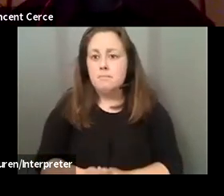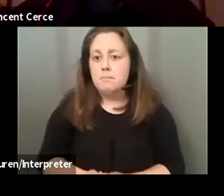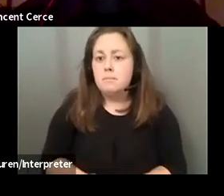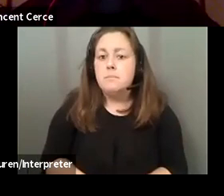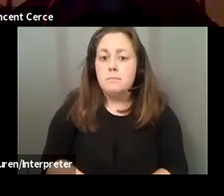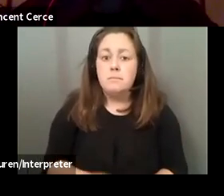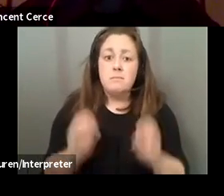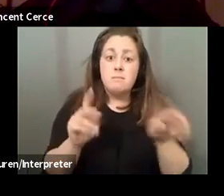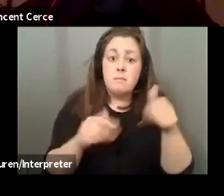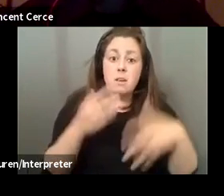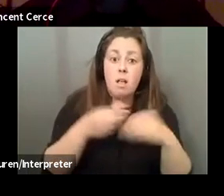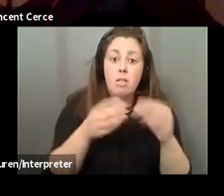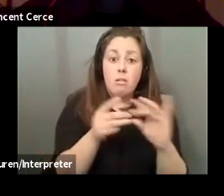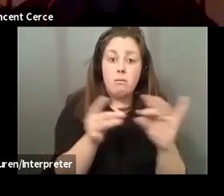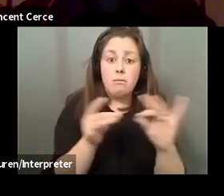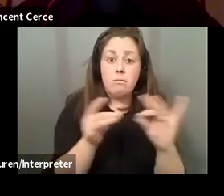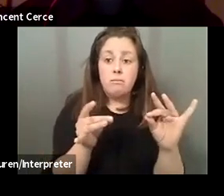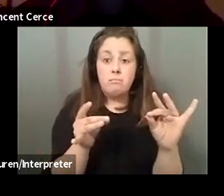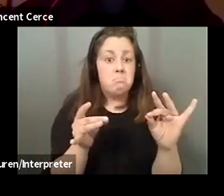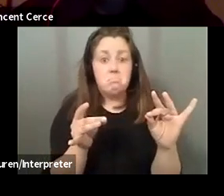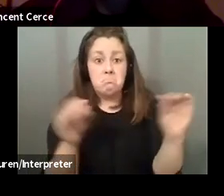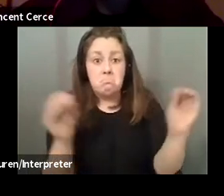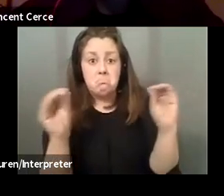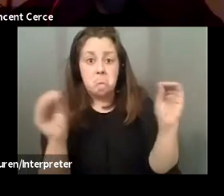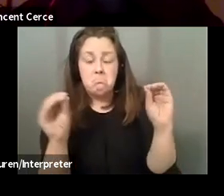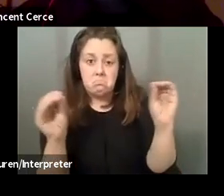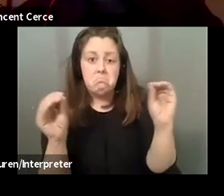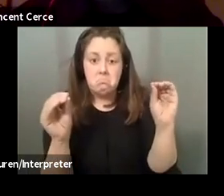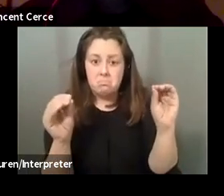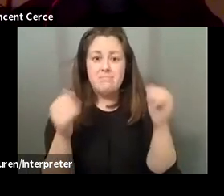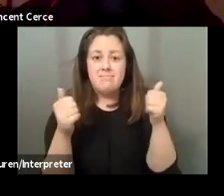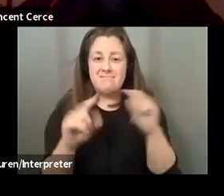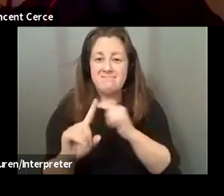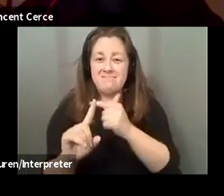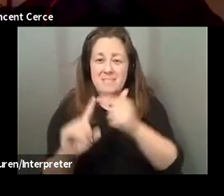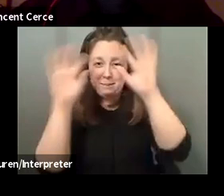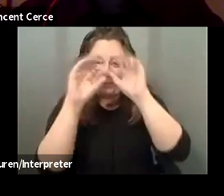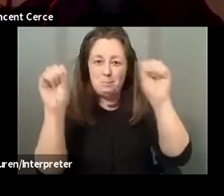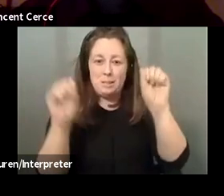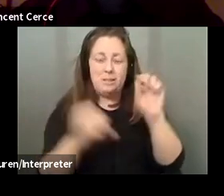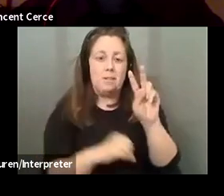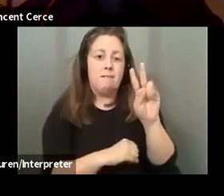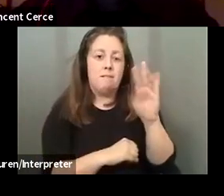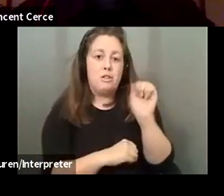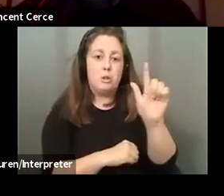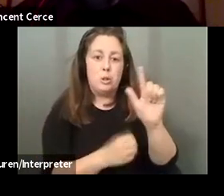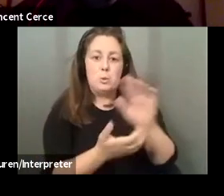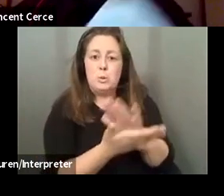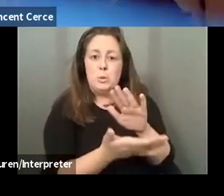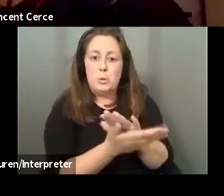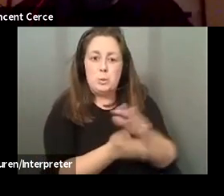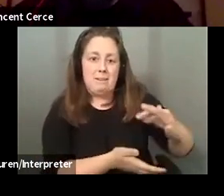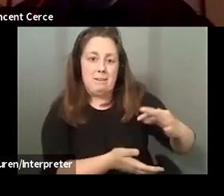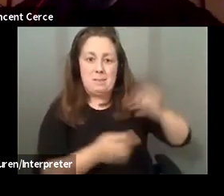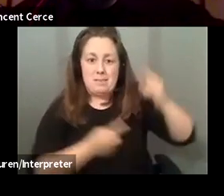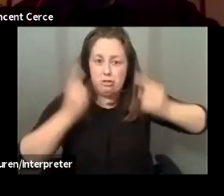Okay, any other comments? No? Okay, if not, we're gonna stick with Dr. Baeta for the virtual school application consideration and survey.